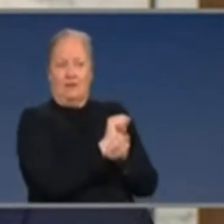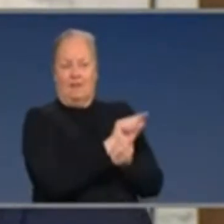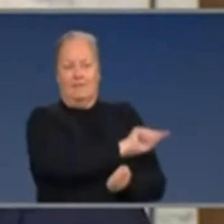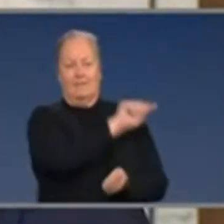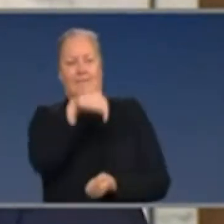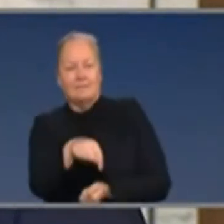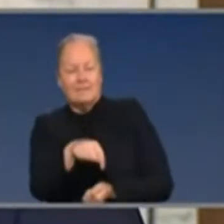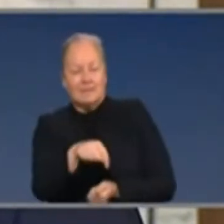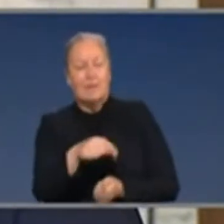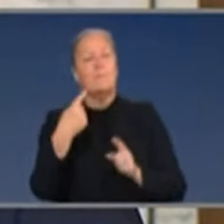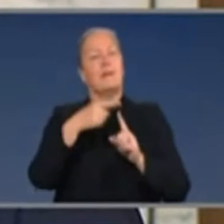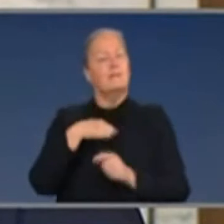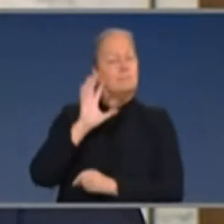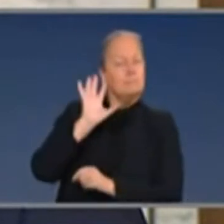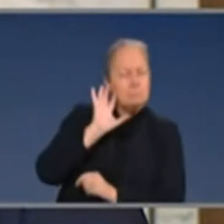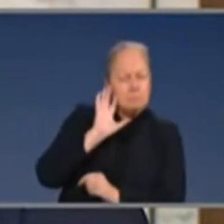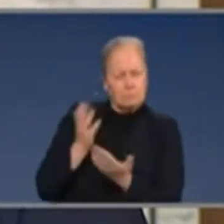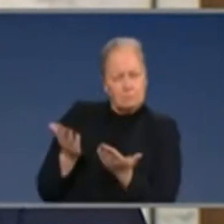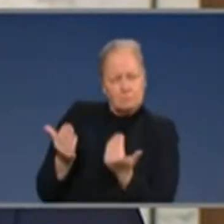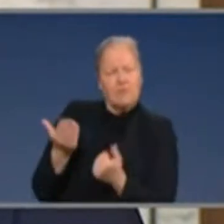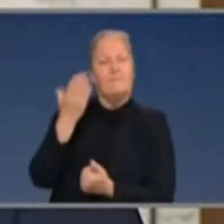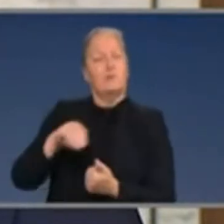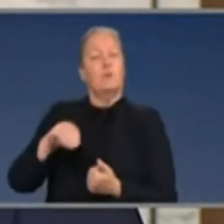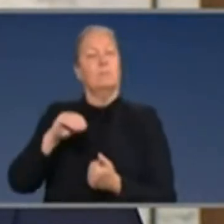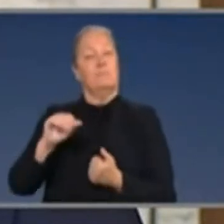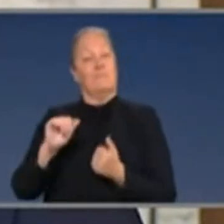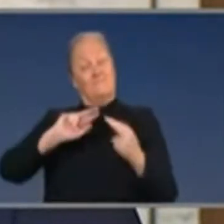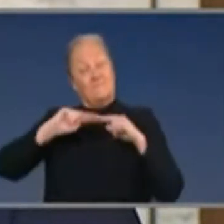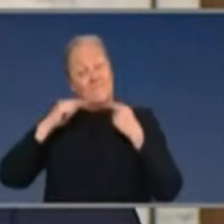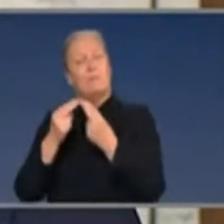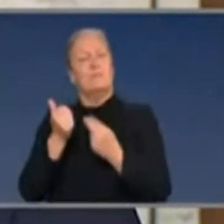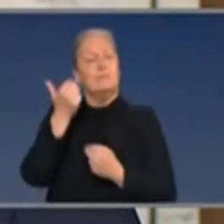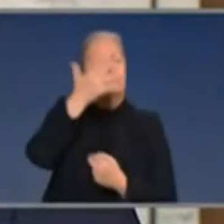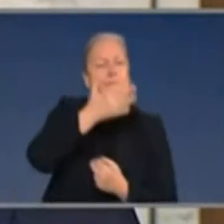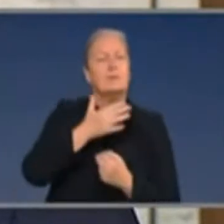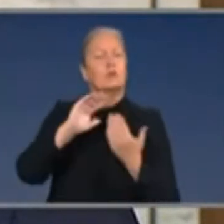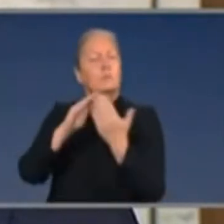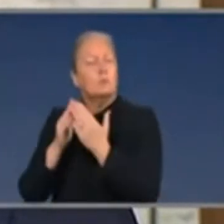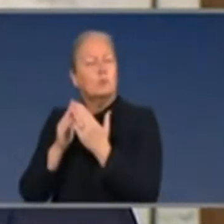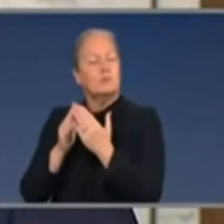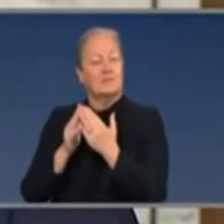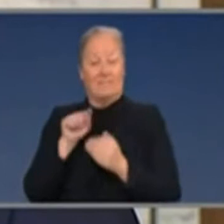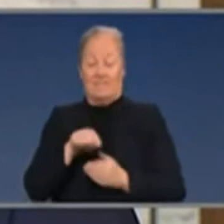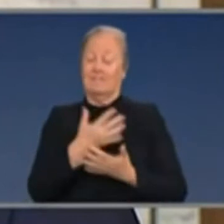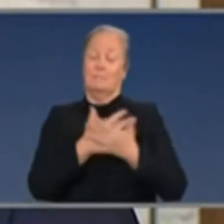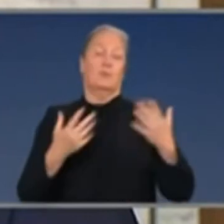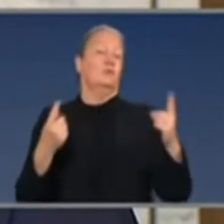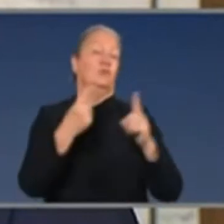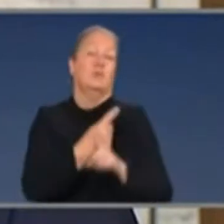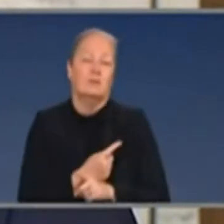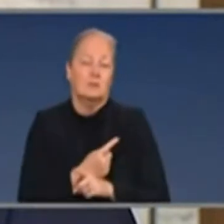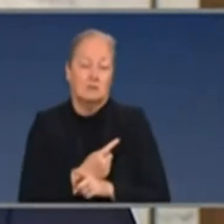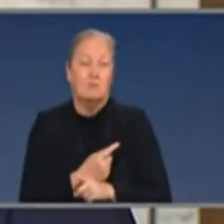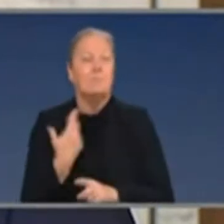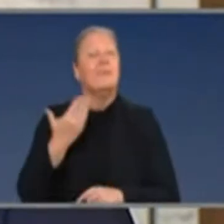to Aboriginal families and communities on the ground as well. This is all part of the historic reform. It is now doing things with